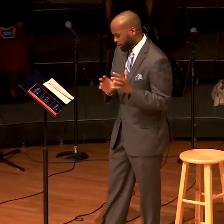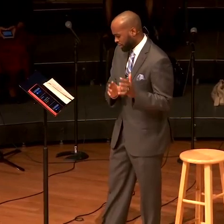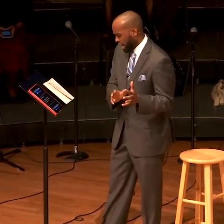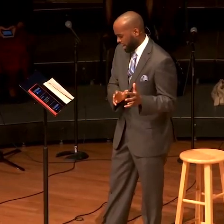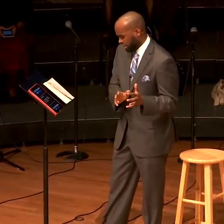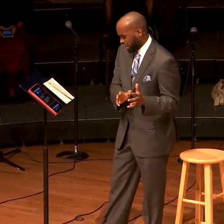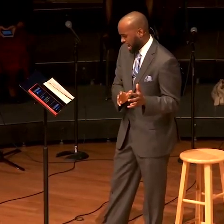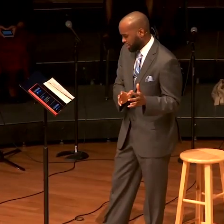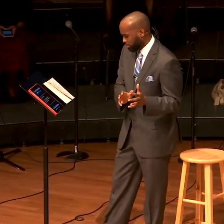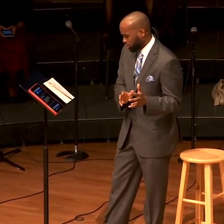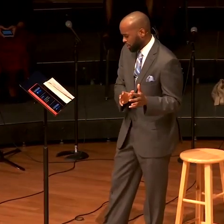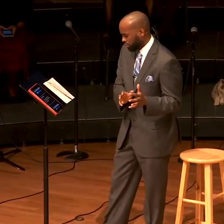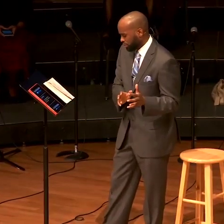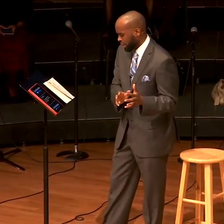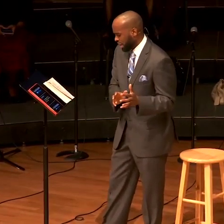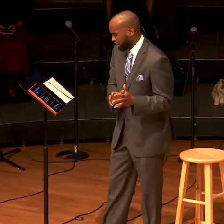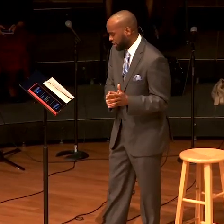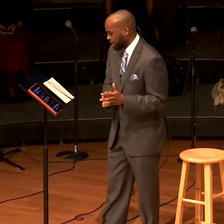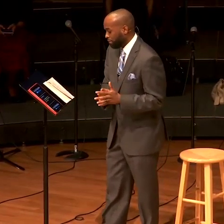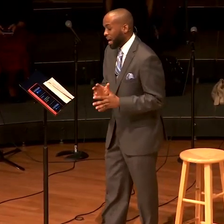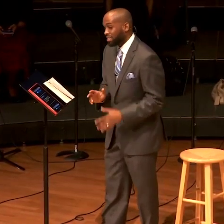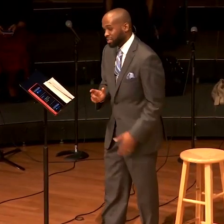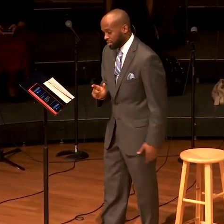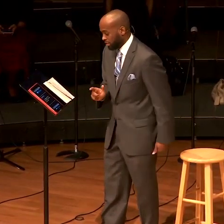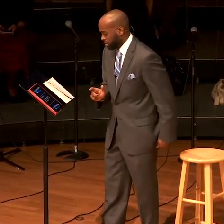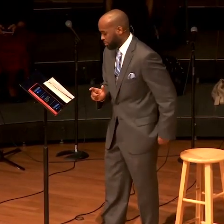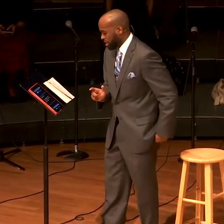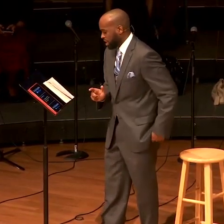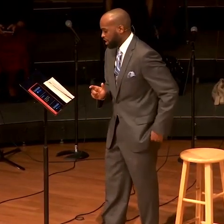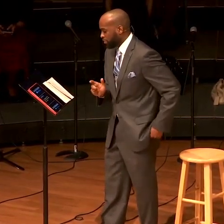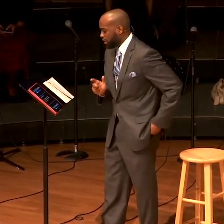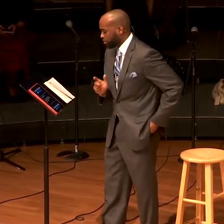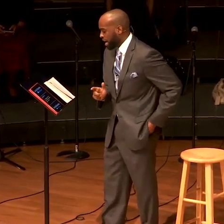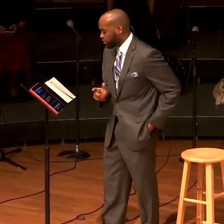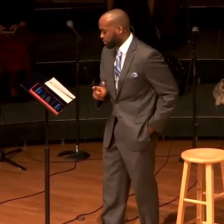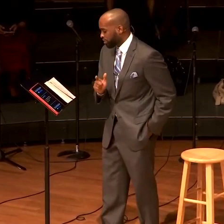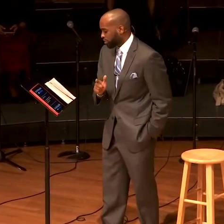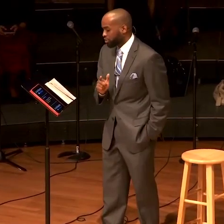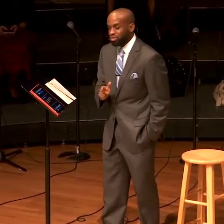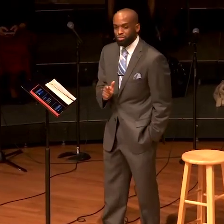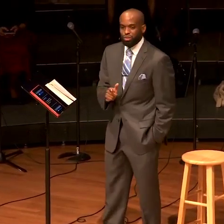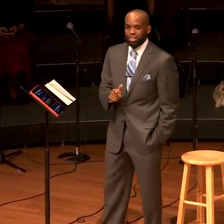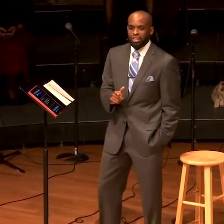The text says in verse 9, Acts chapter 20, verse 9, fast asleep, he